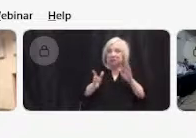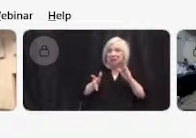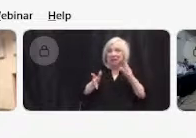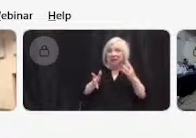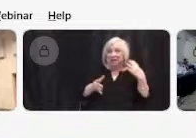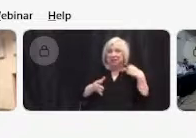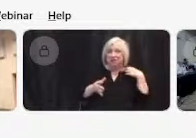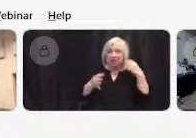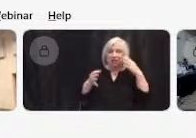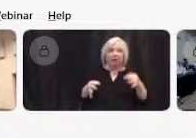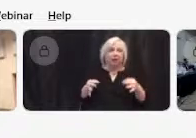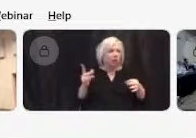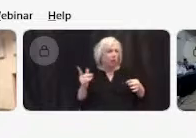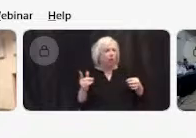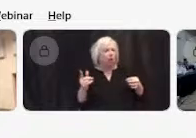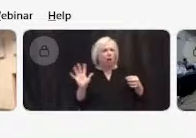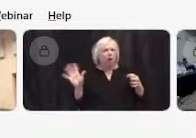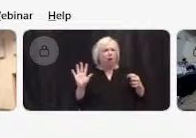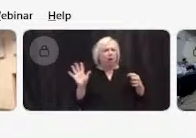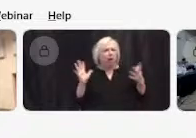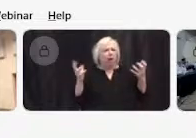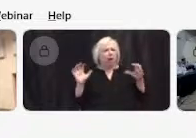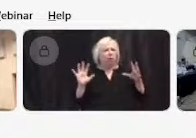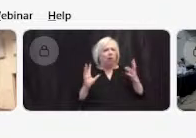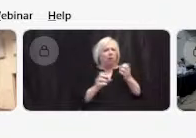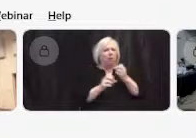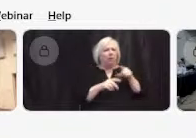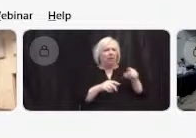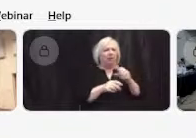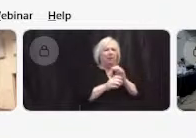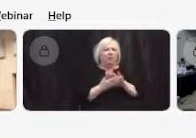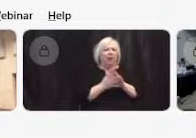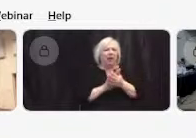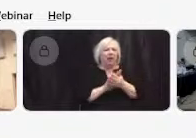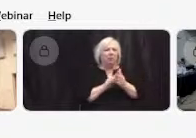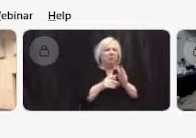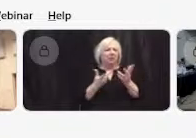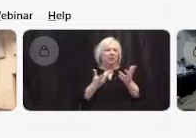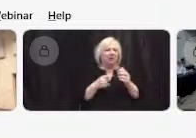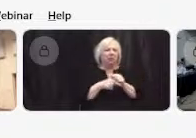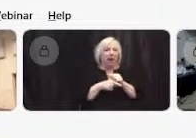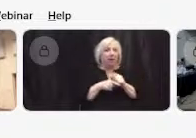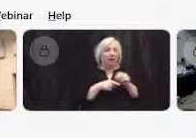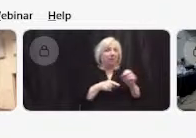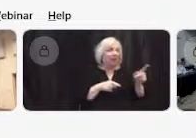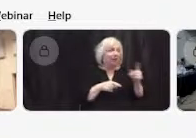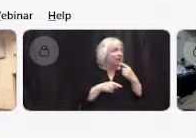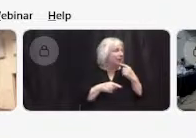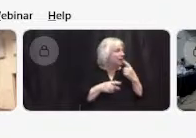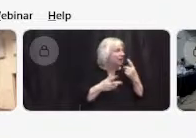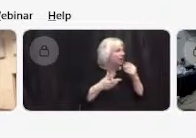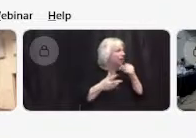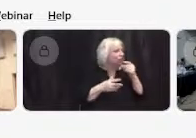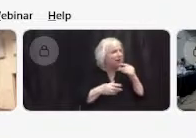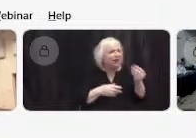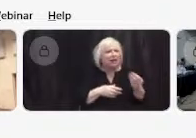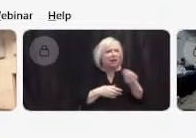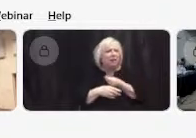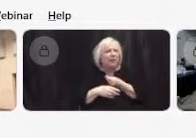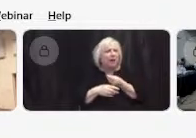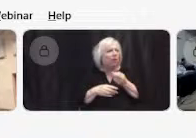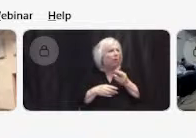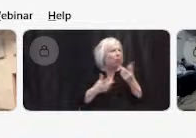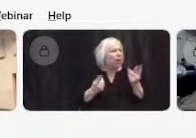chair. Well, I want to do this just, and I don't want to make this a practice. If they're saying that they didn't submit it, that you all just didn't submit it, or